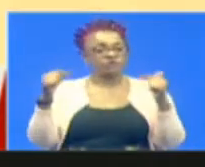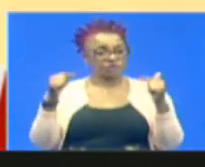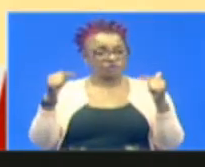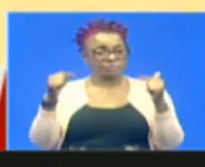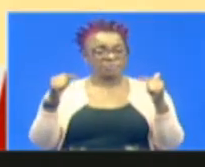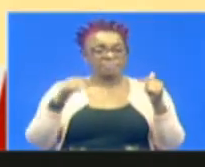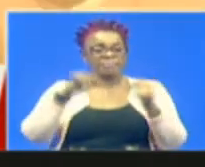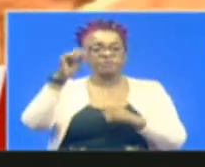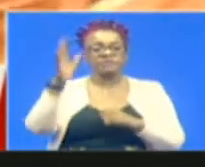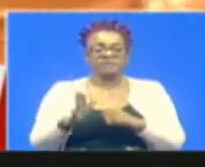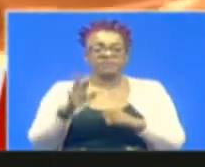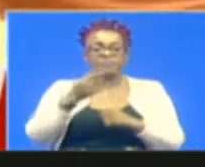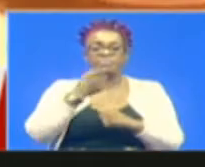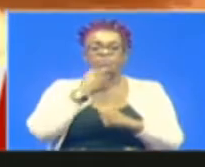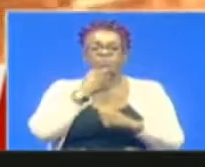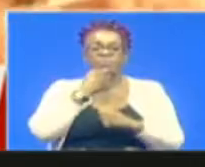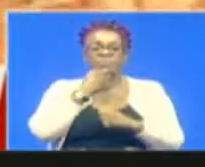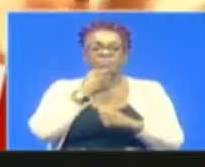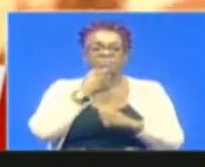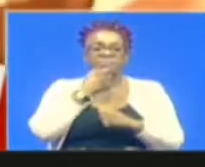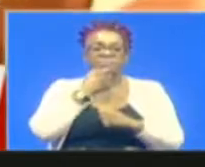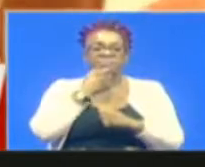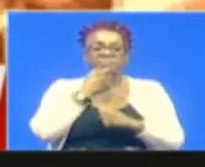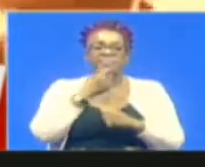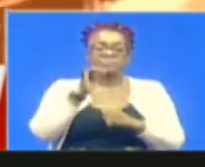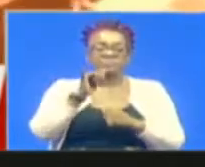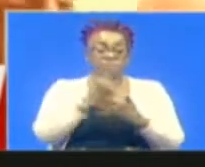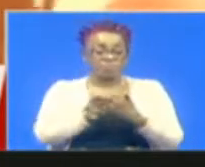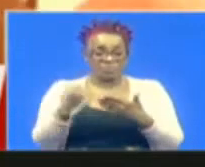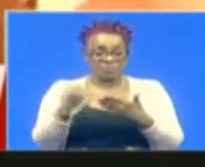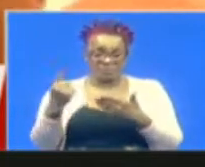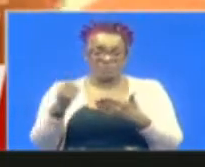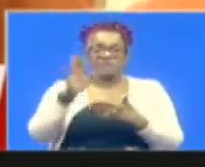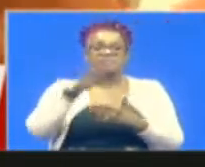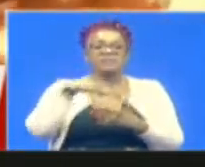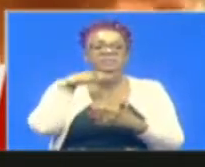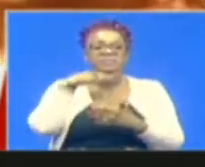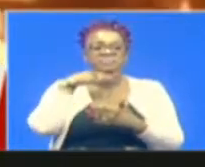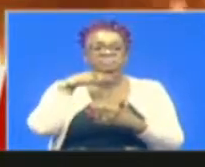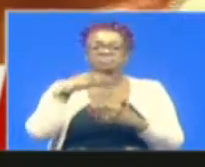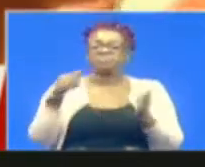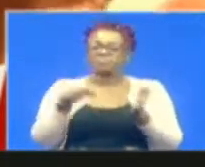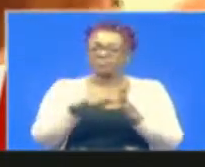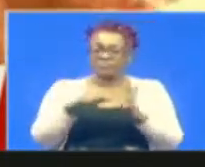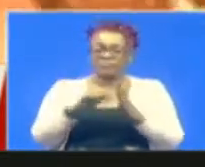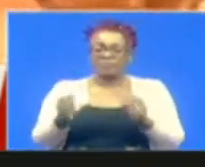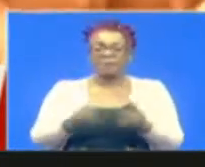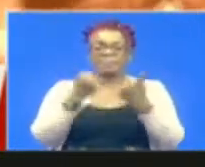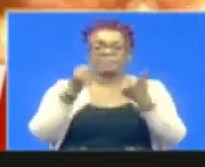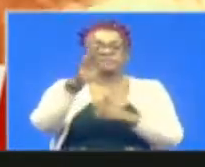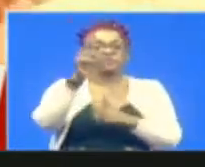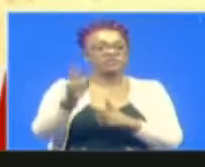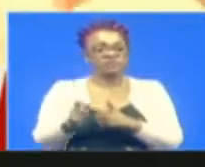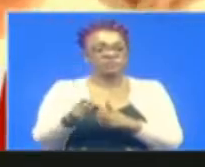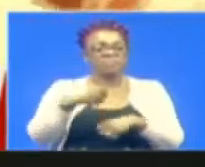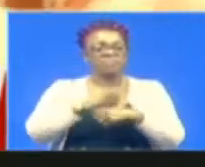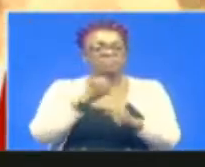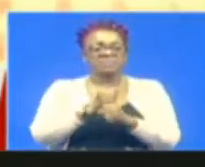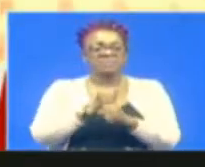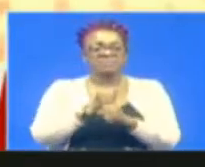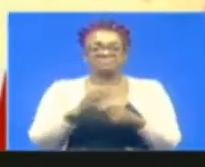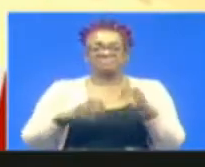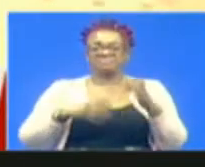Nyanza backyard. In the wake of his death, violent scenes erupted in the region, which led to the deepening of animosity between